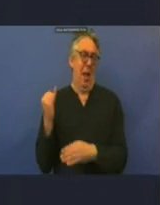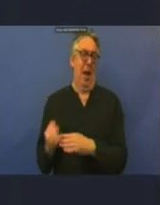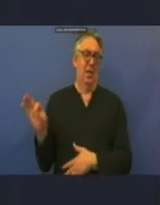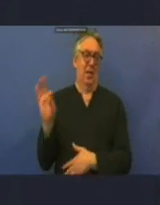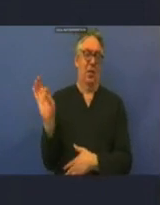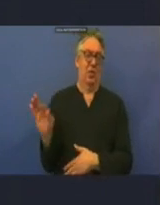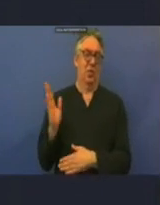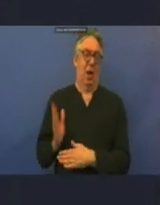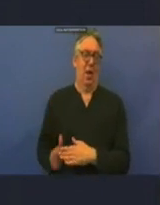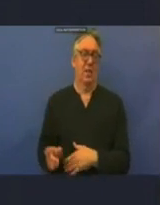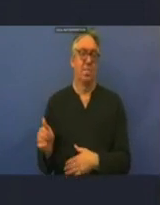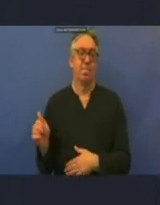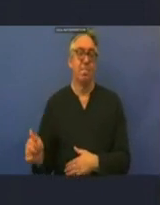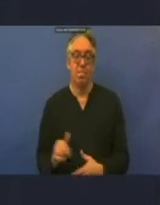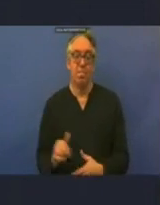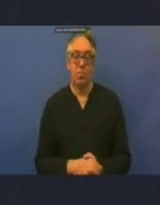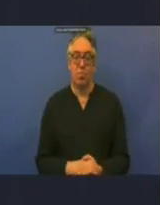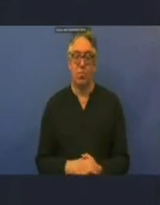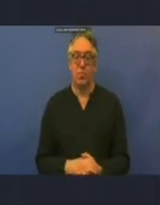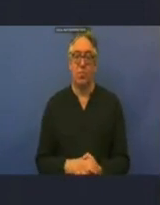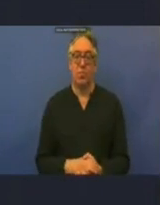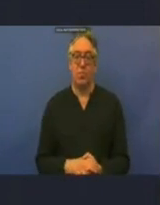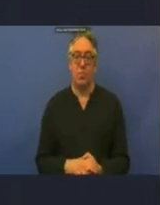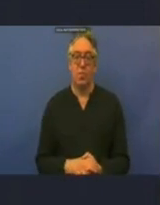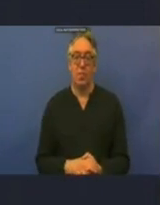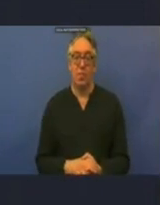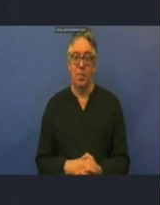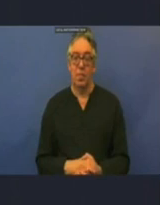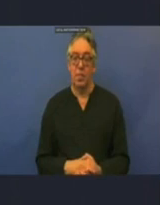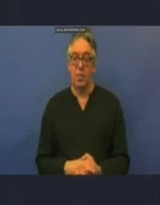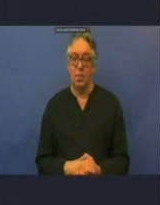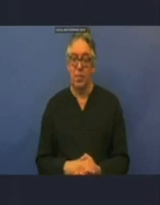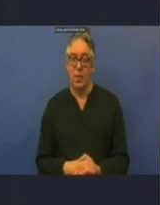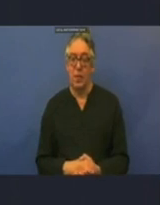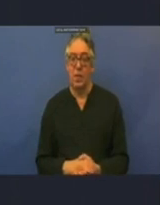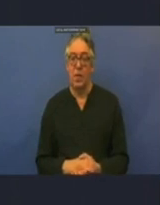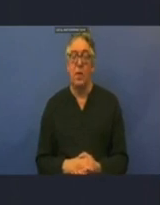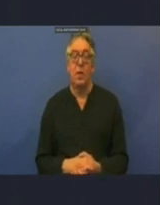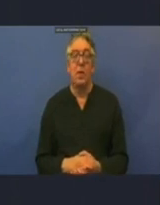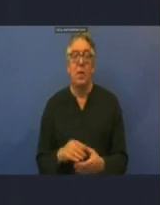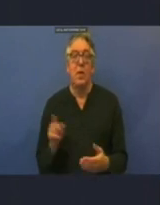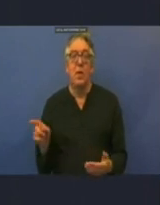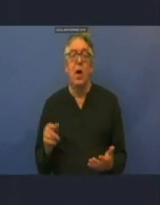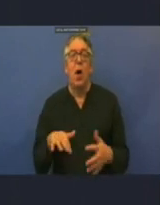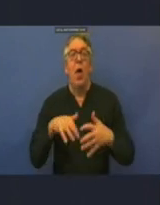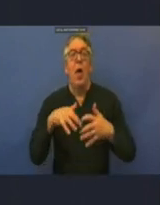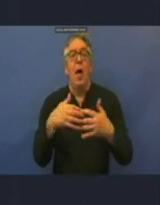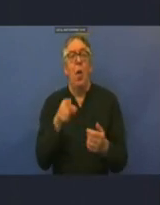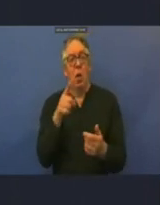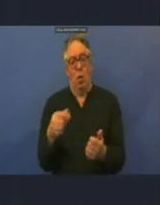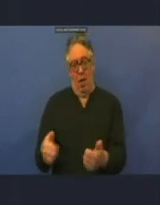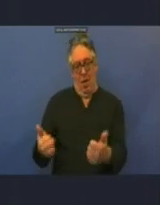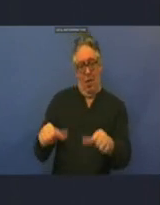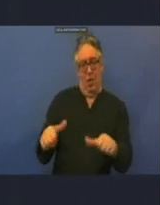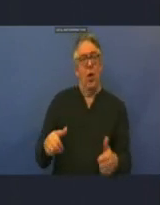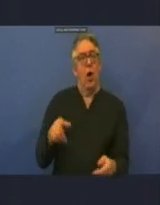question comes from Yuris Rizkins. Question: do you somehow evaluate financial capacity